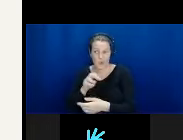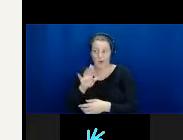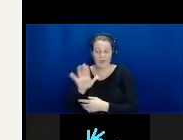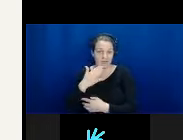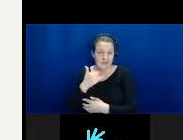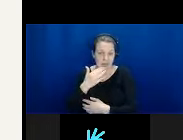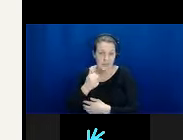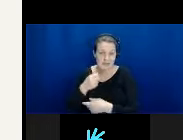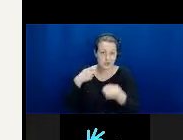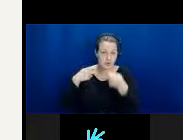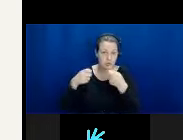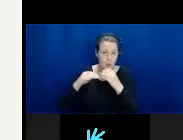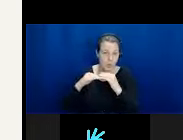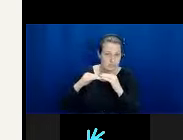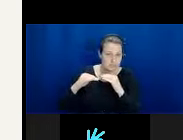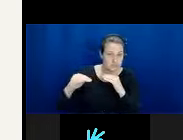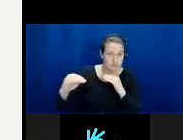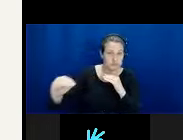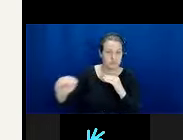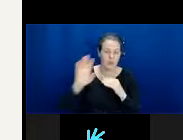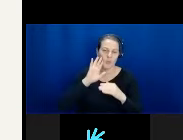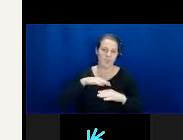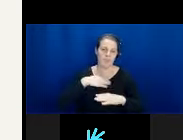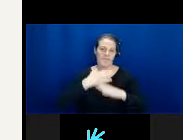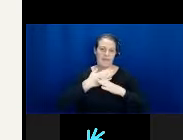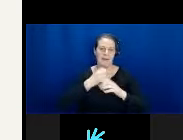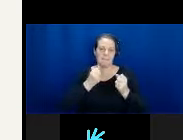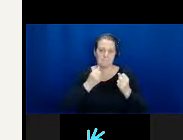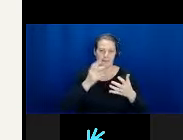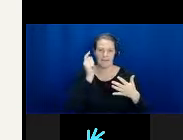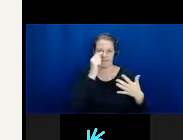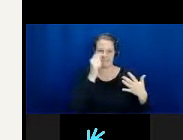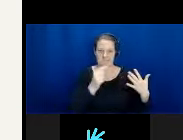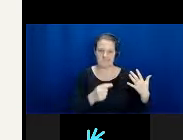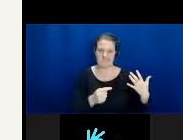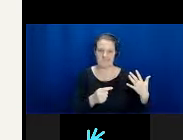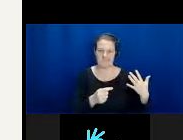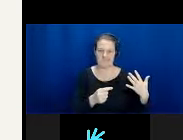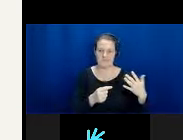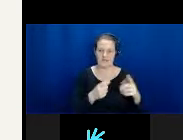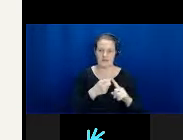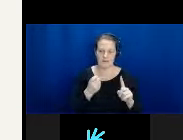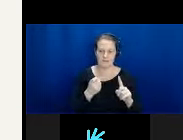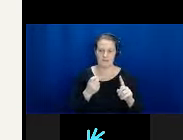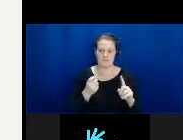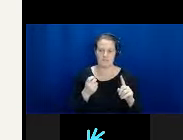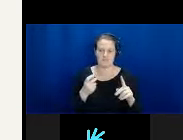controlled. And that, would prevent a lot of these things from growing to low